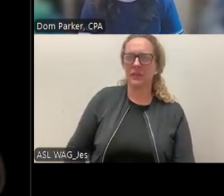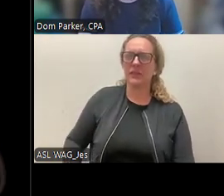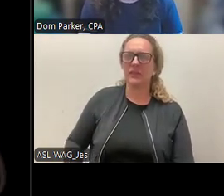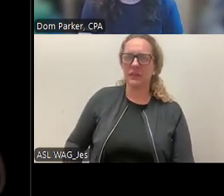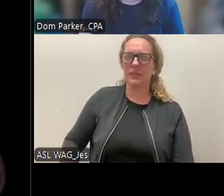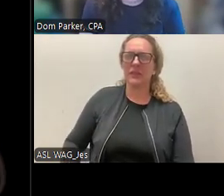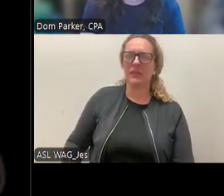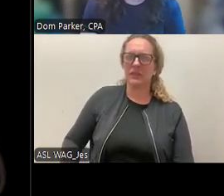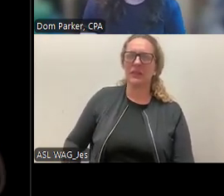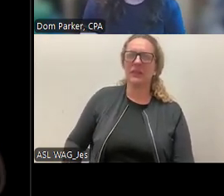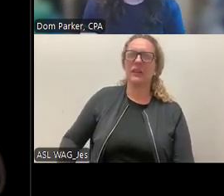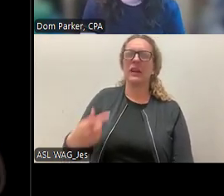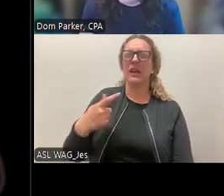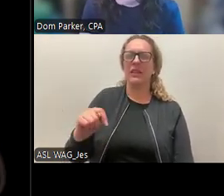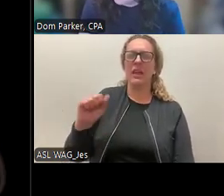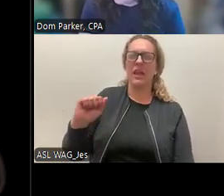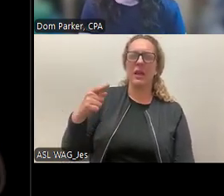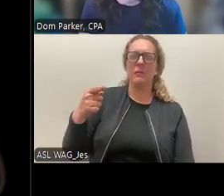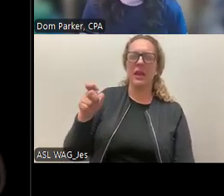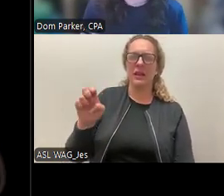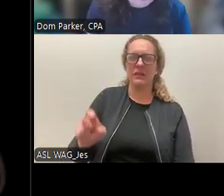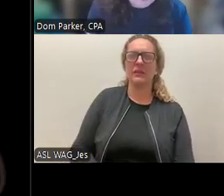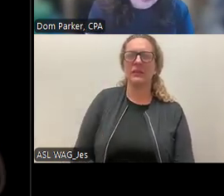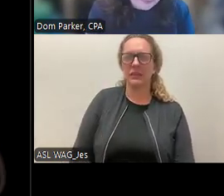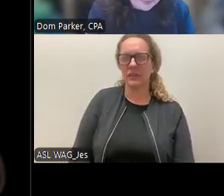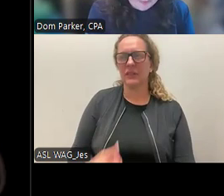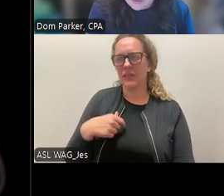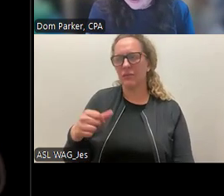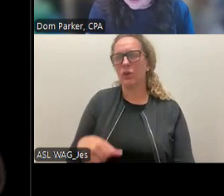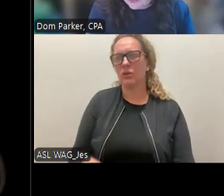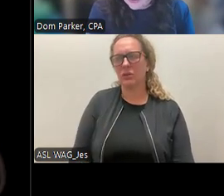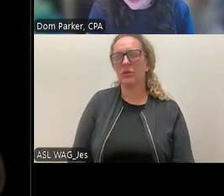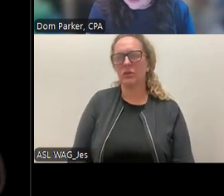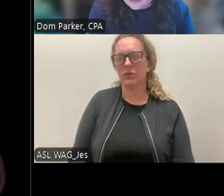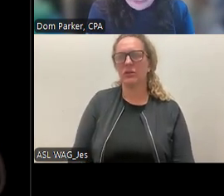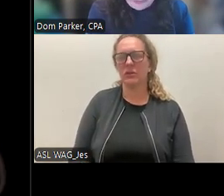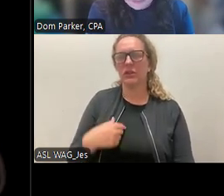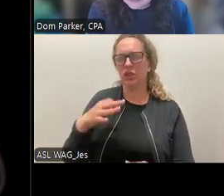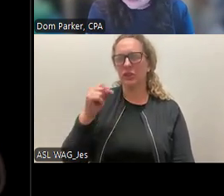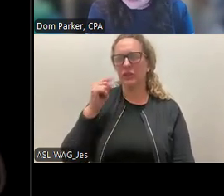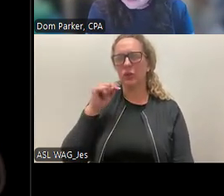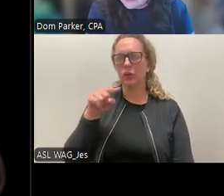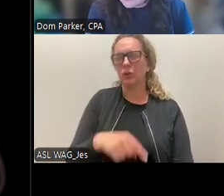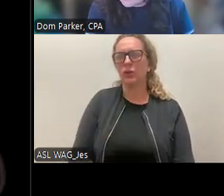the APX design patterns. APX. APX, I'll put it in the chat for you. Okay.